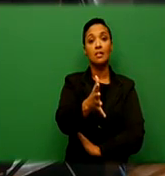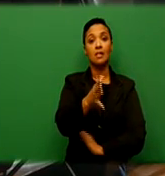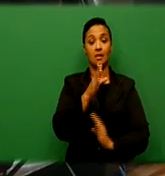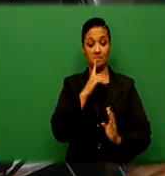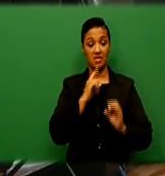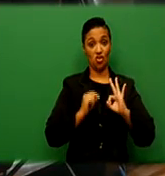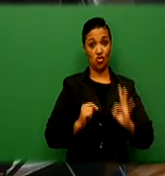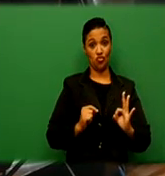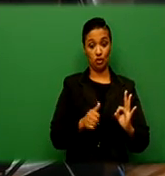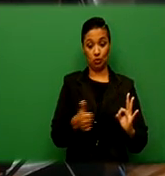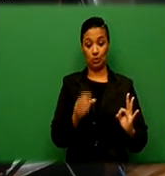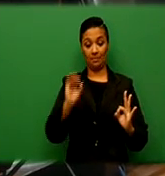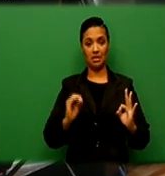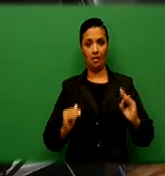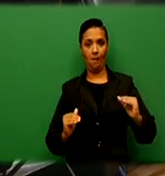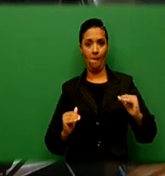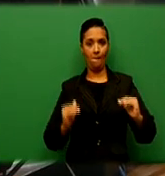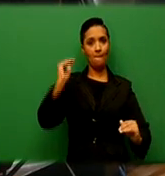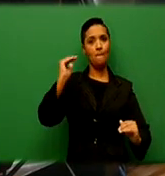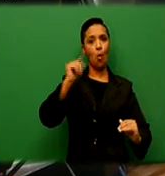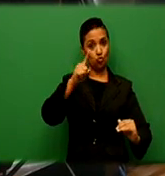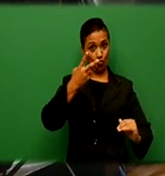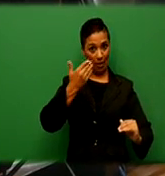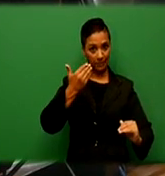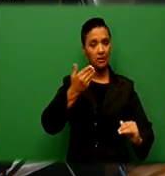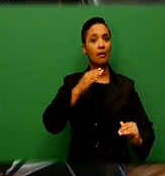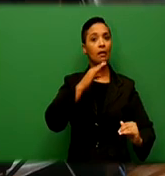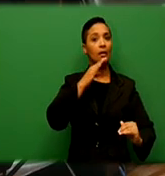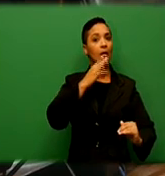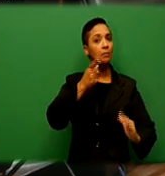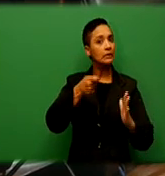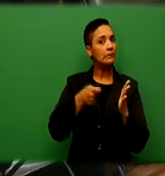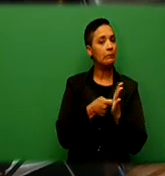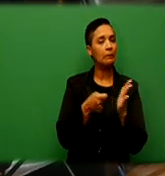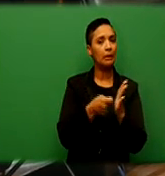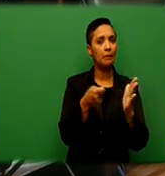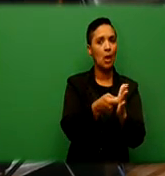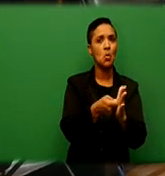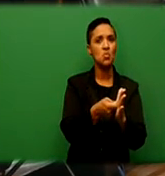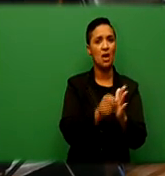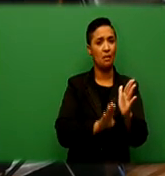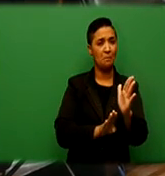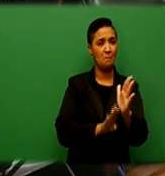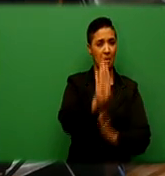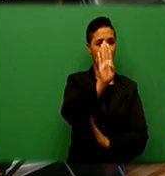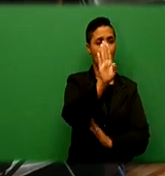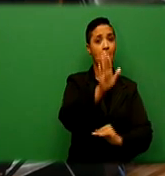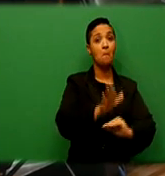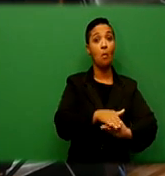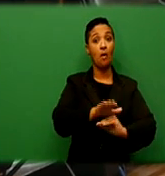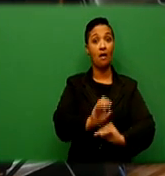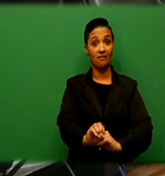outside the target. And this is a sign that price pressures are becoming more generalized and the secondary effects